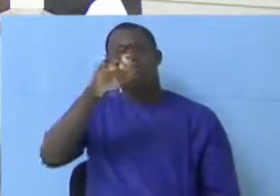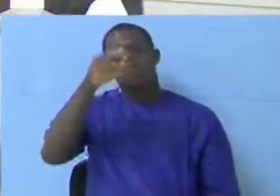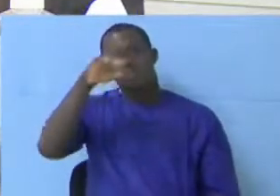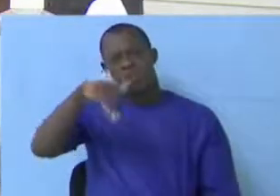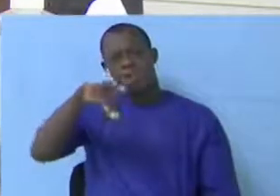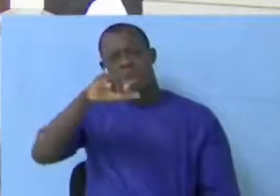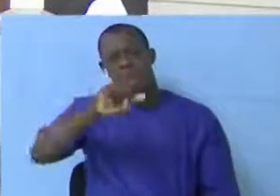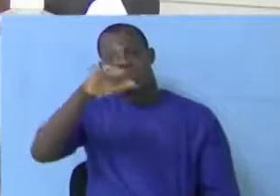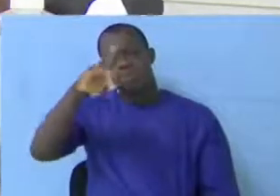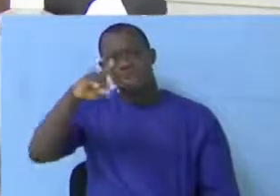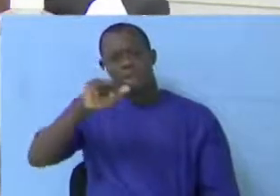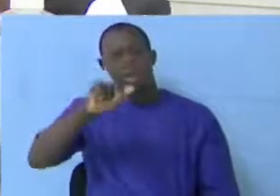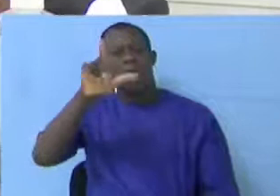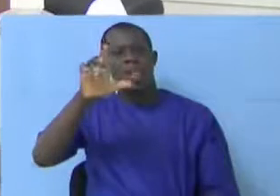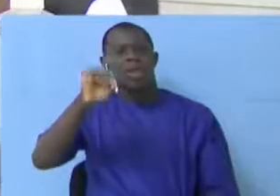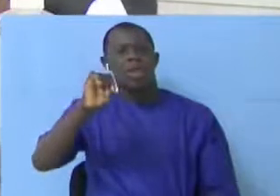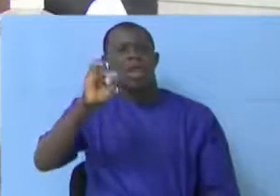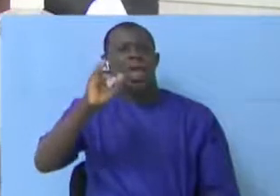And a host of others.